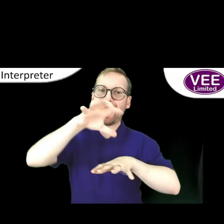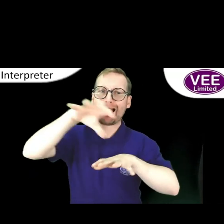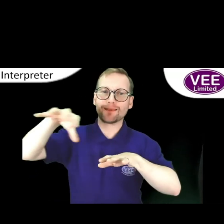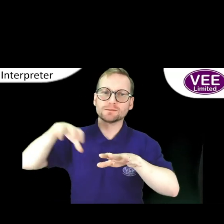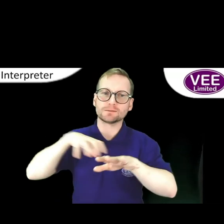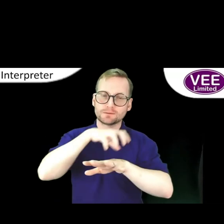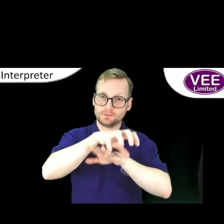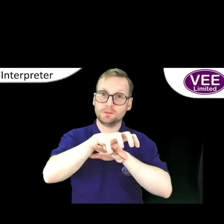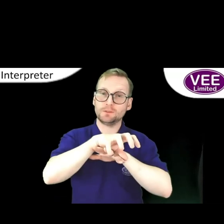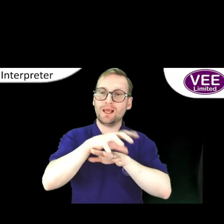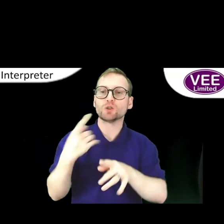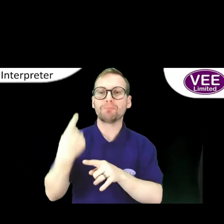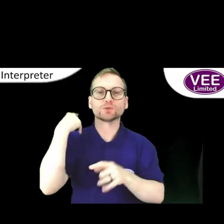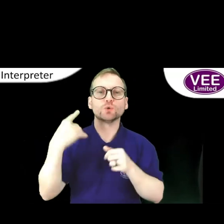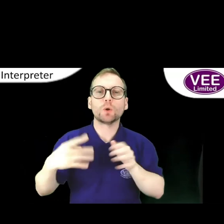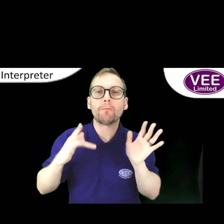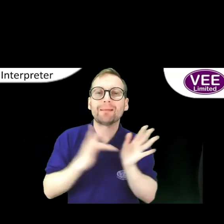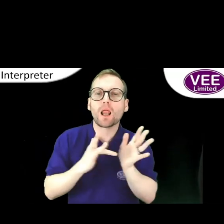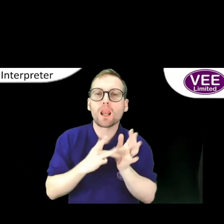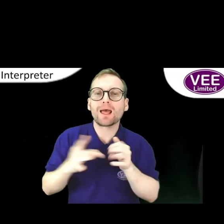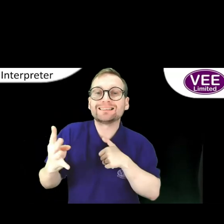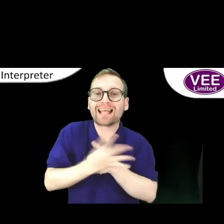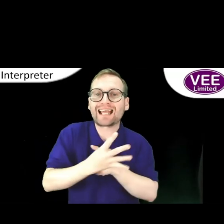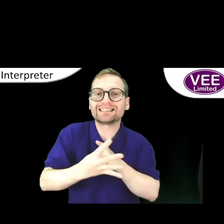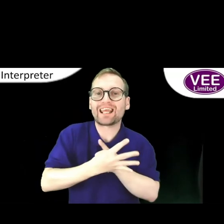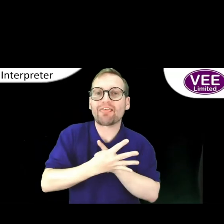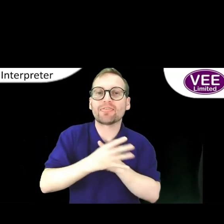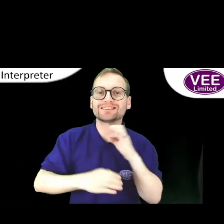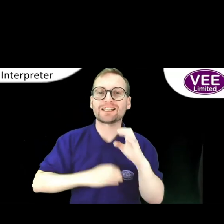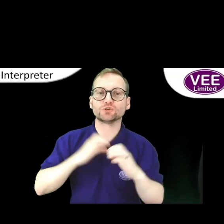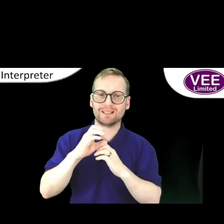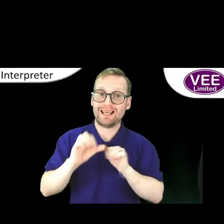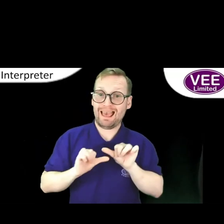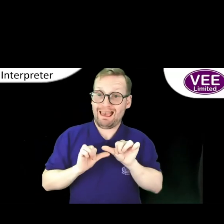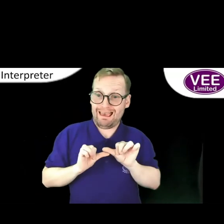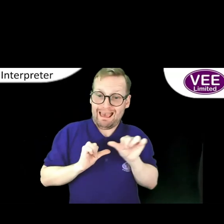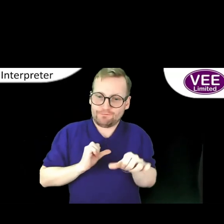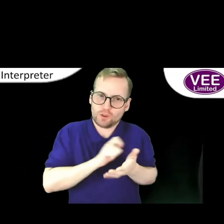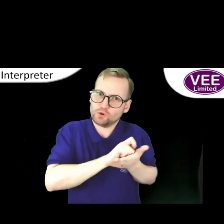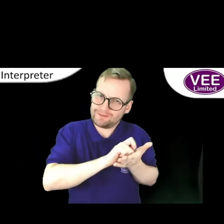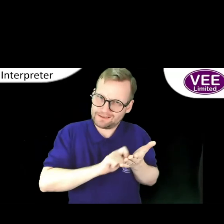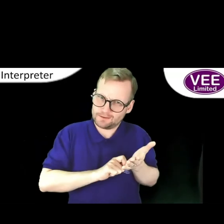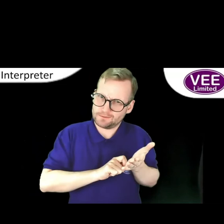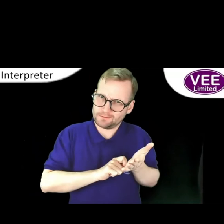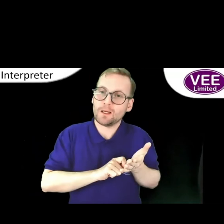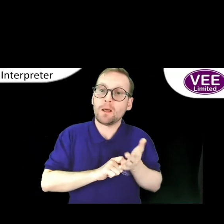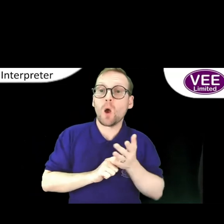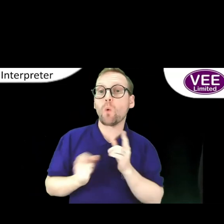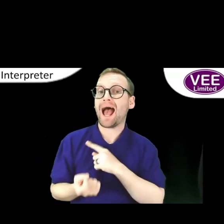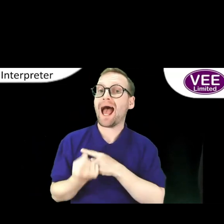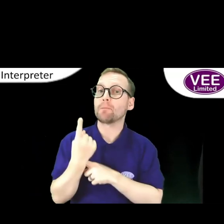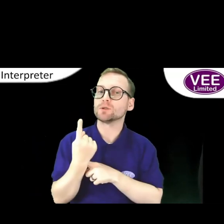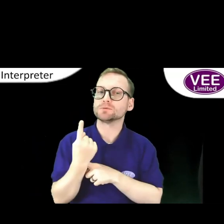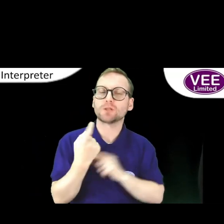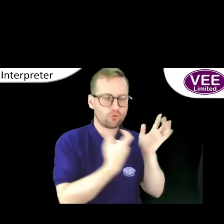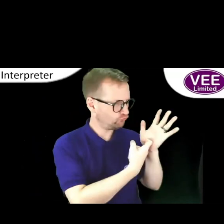and it takes us back to the middle of the 19th century. And it was written shortly after this, it was thought, but the events that took place here